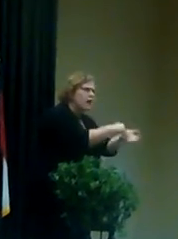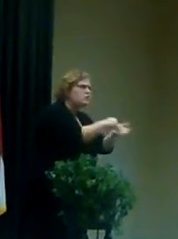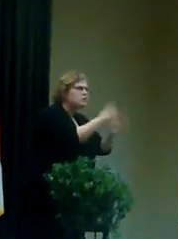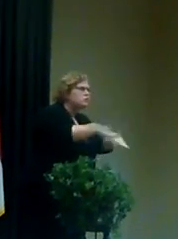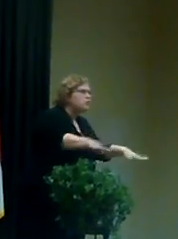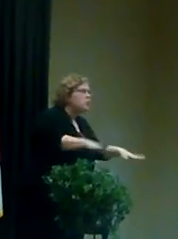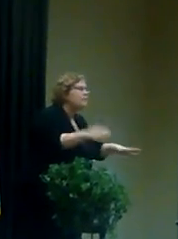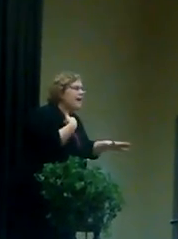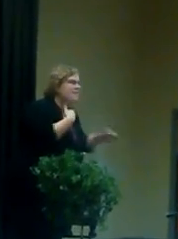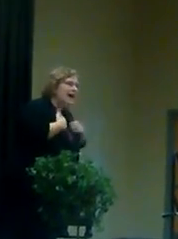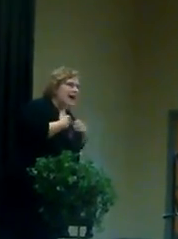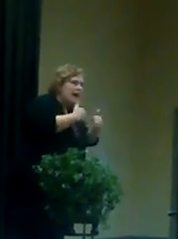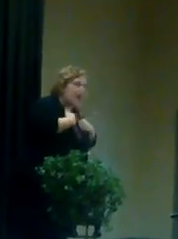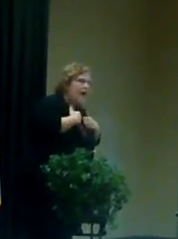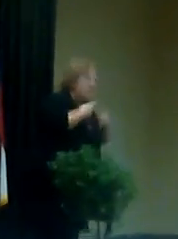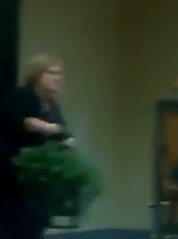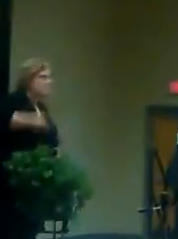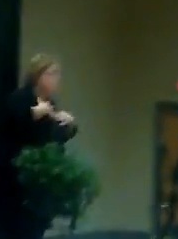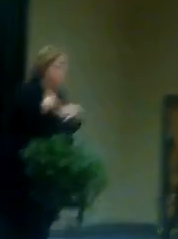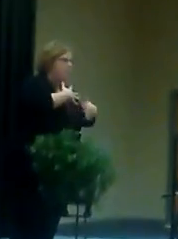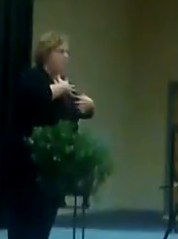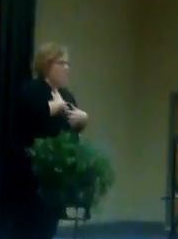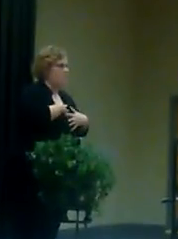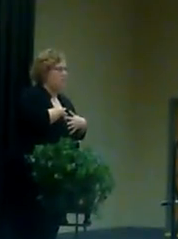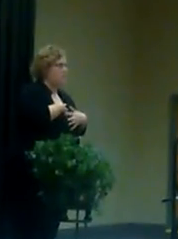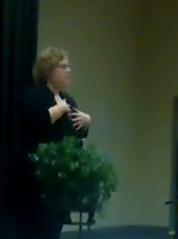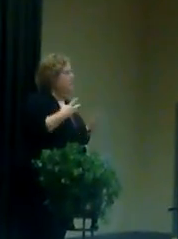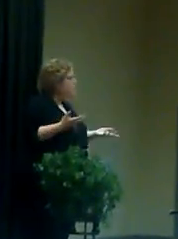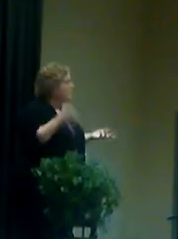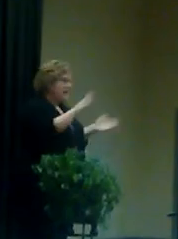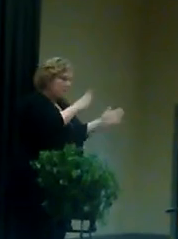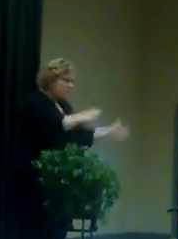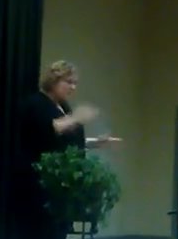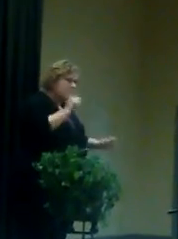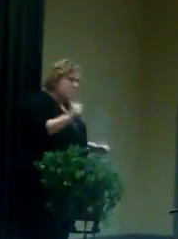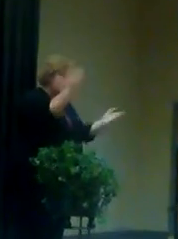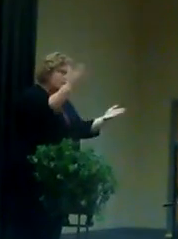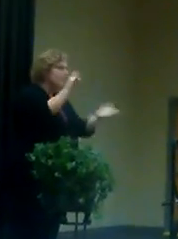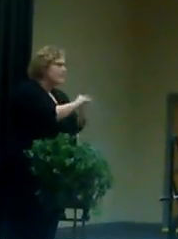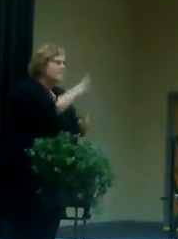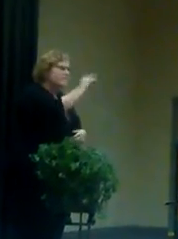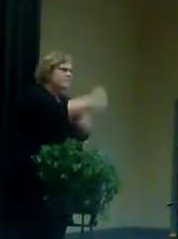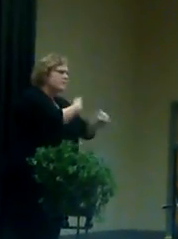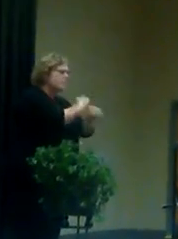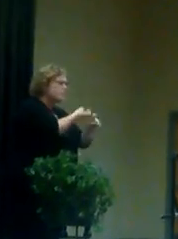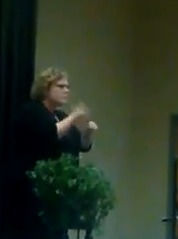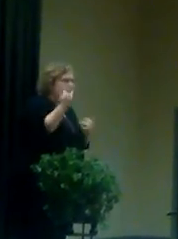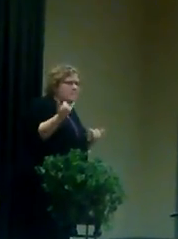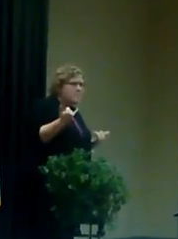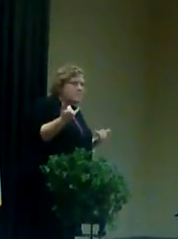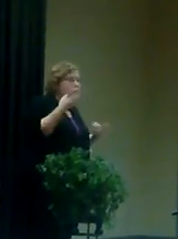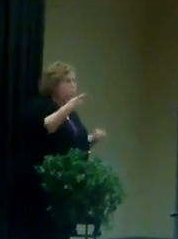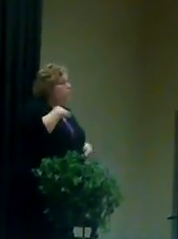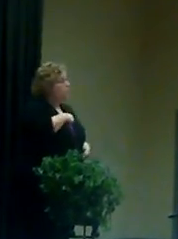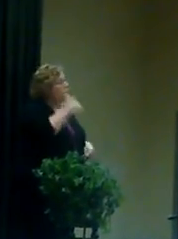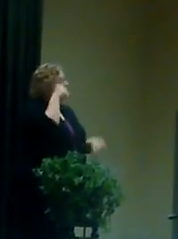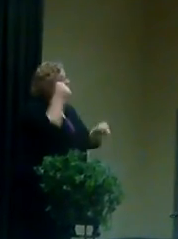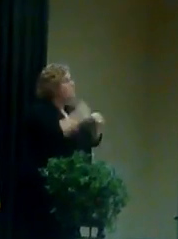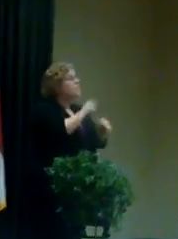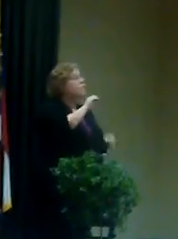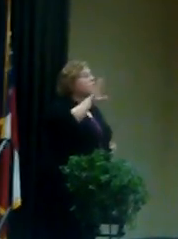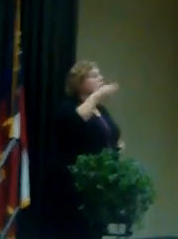asthma. And this plan that's been presented is a plan that 50 years from now, when we're remembering what President Obama did,